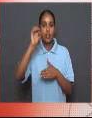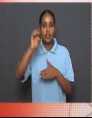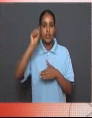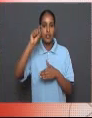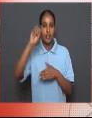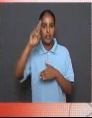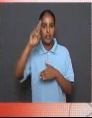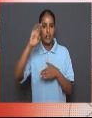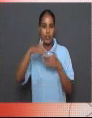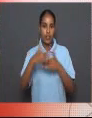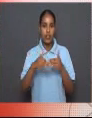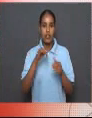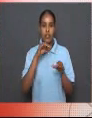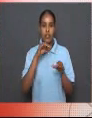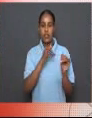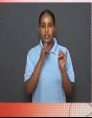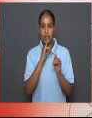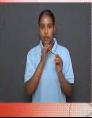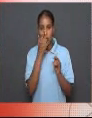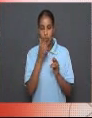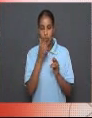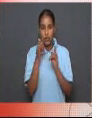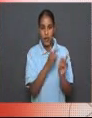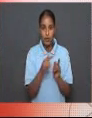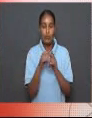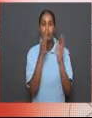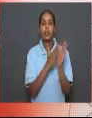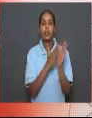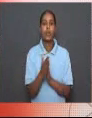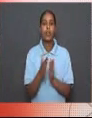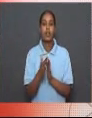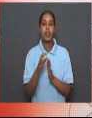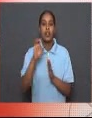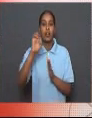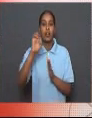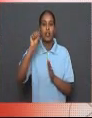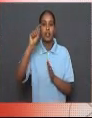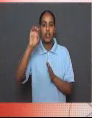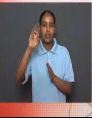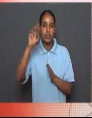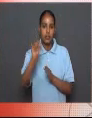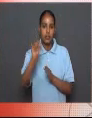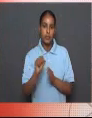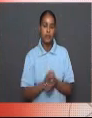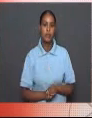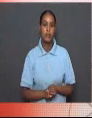Esterification is a common method used to prepare esters.